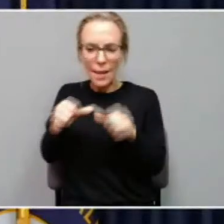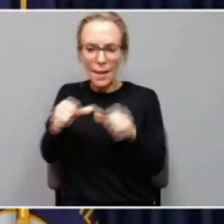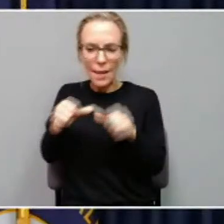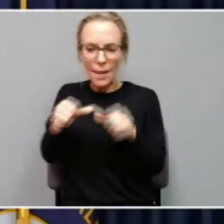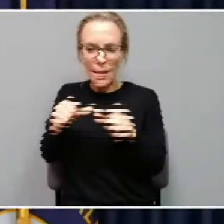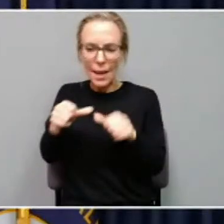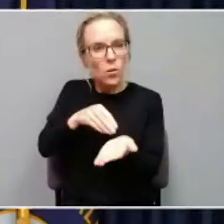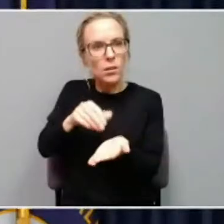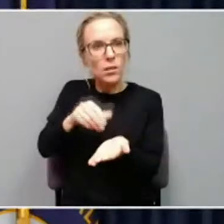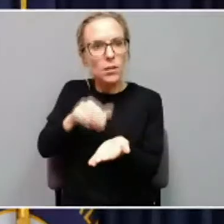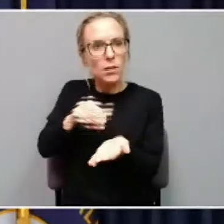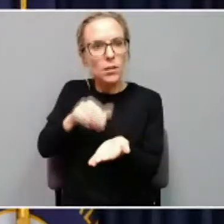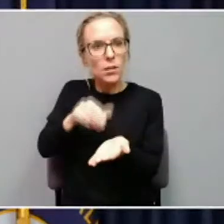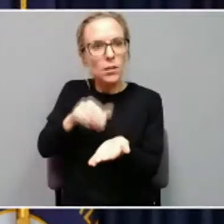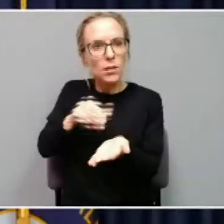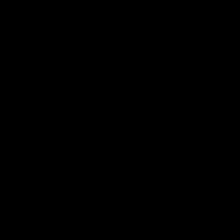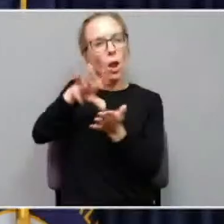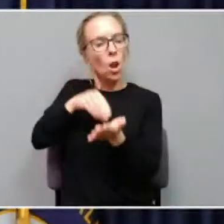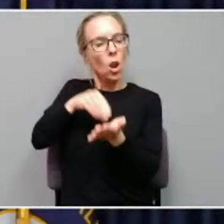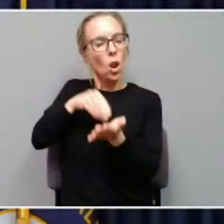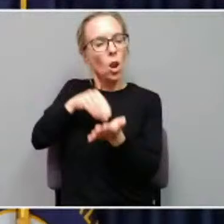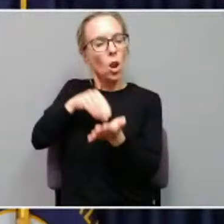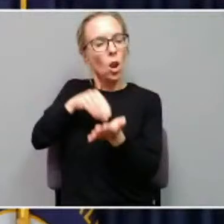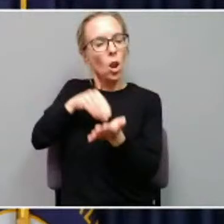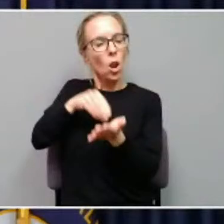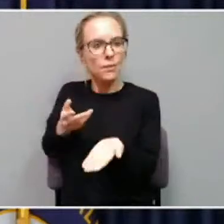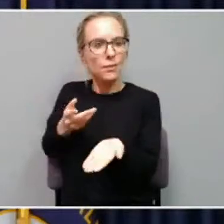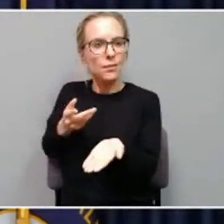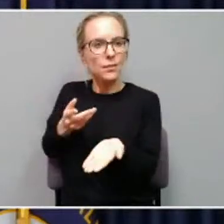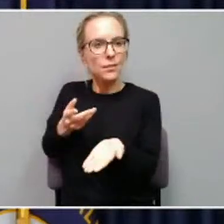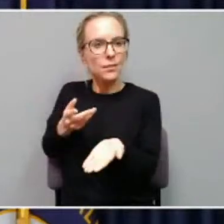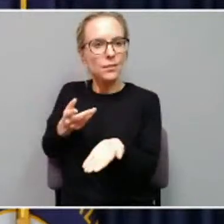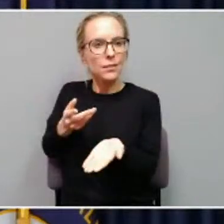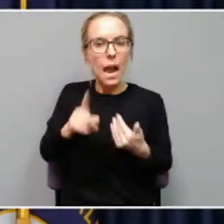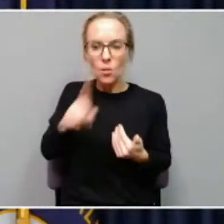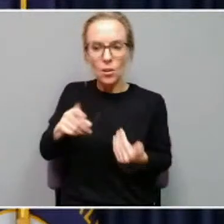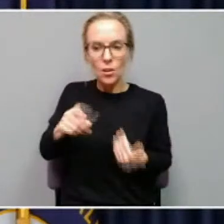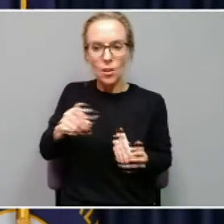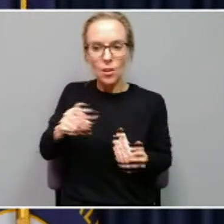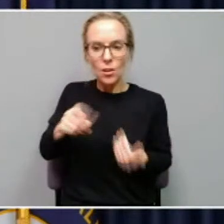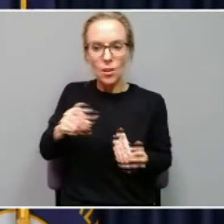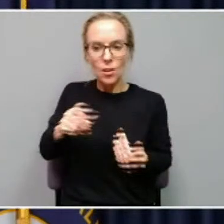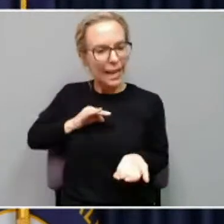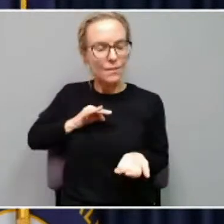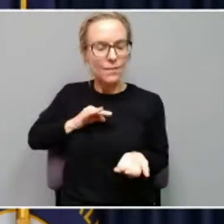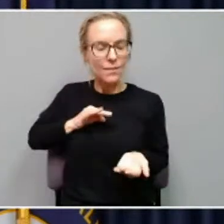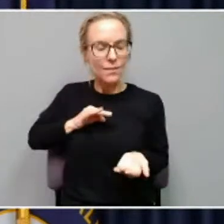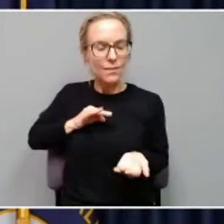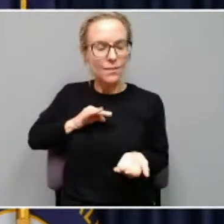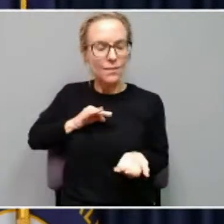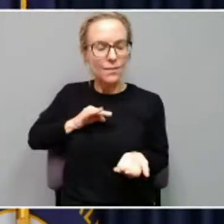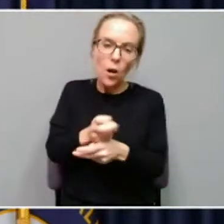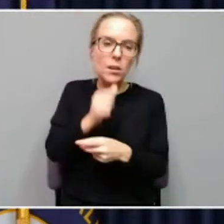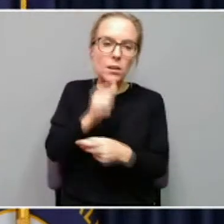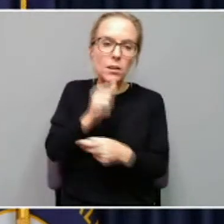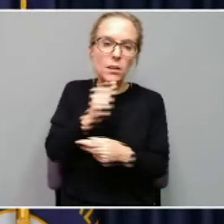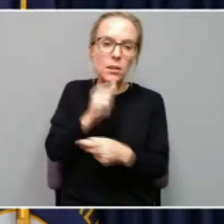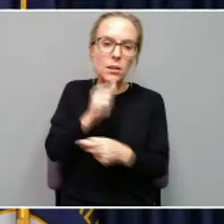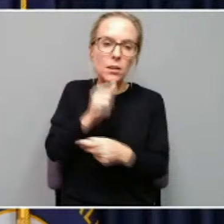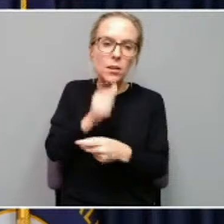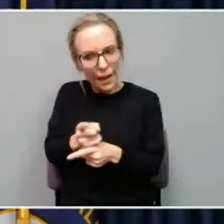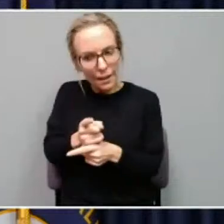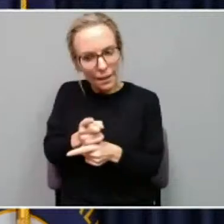halt that progress, as long as their staff, which has been hit hard, isn't sick, right? There'll